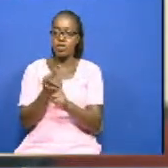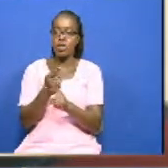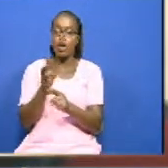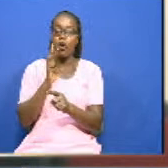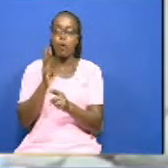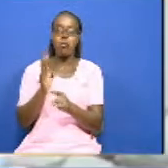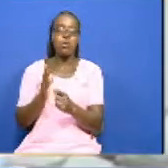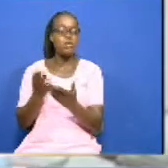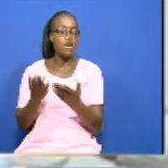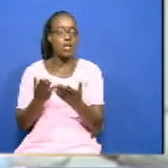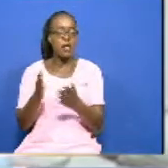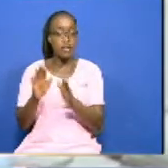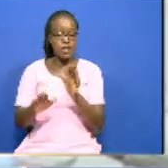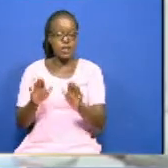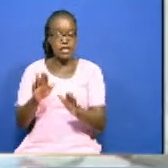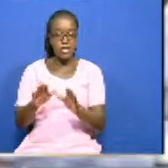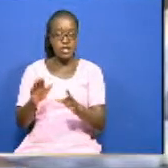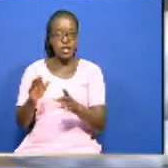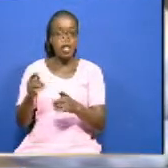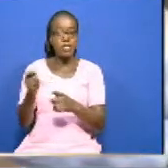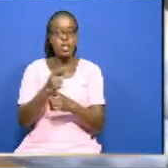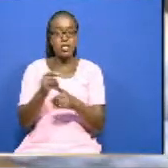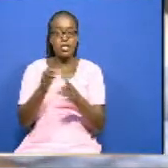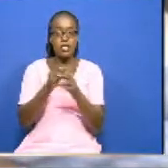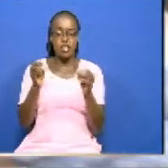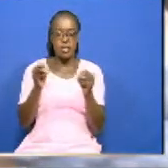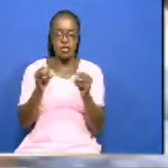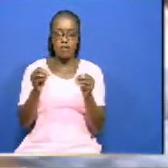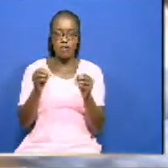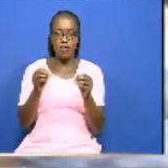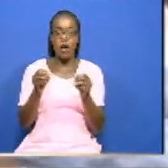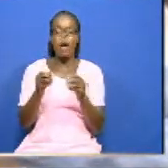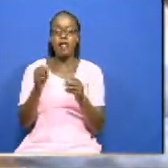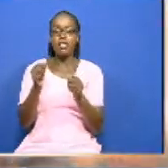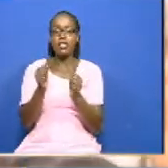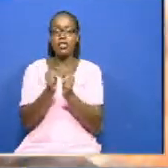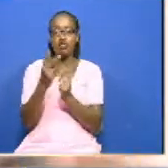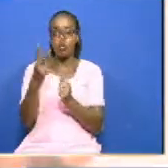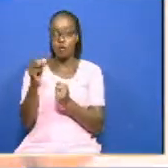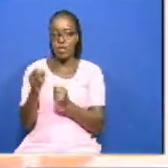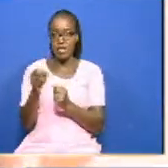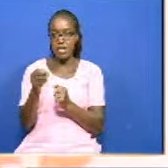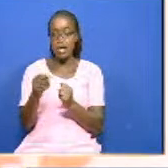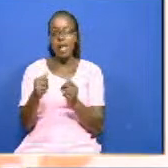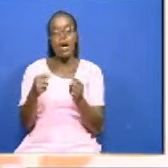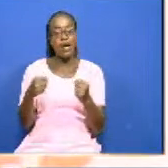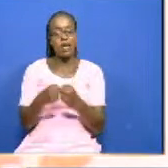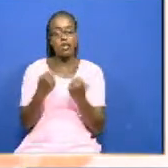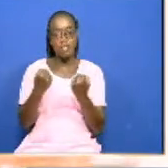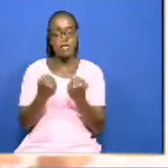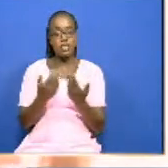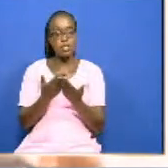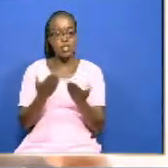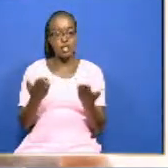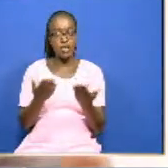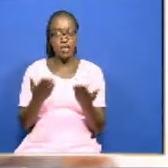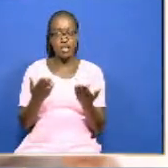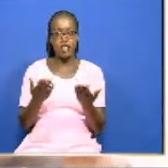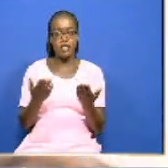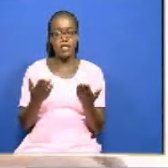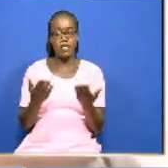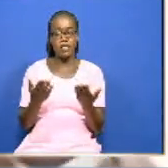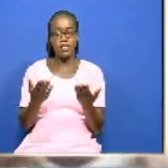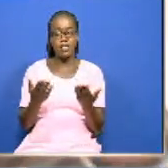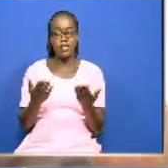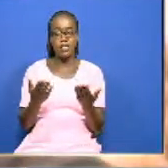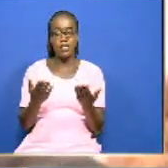trained, with 205 incidents recorded in lakes in the last 10 years. From the reported cases, we said that over the last 10 years,